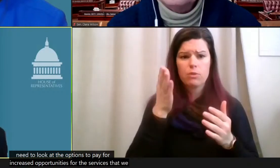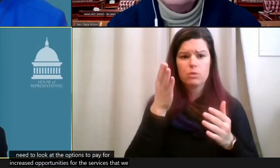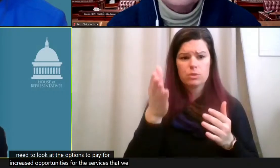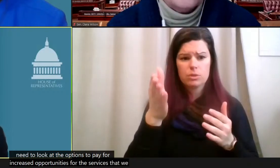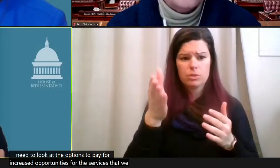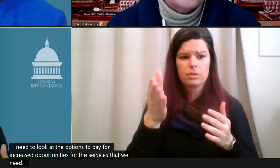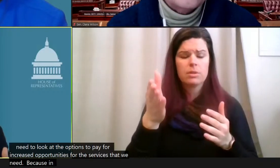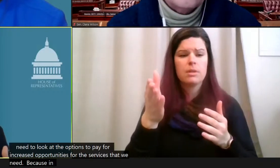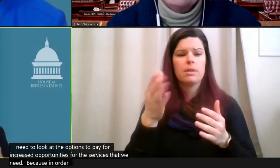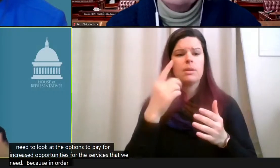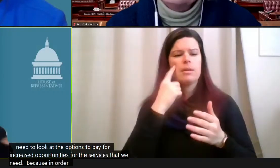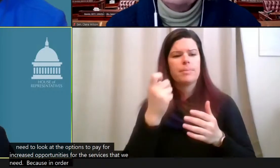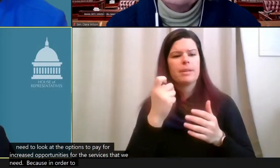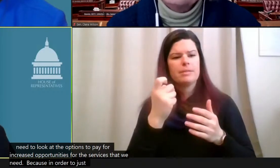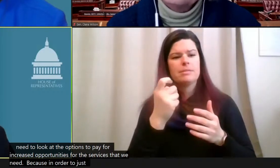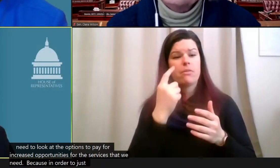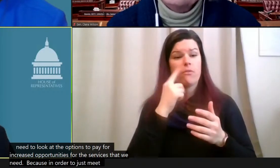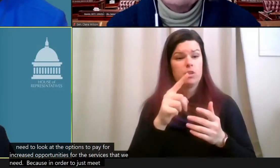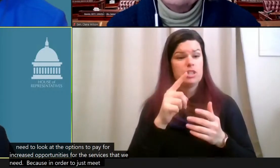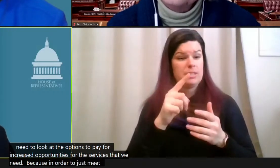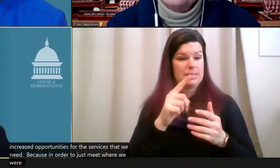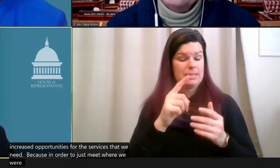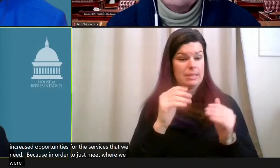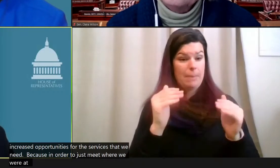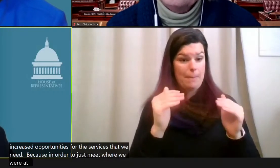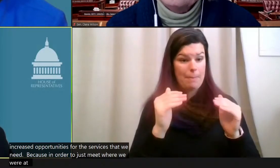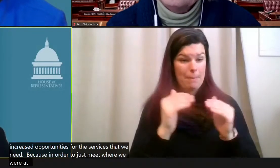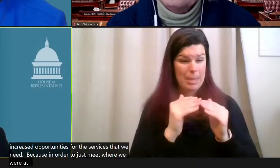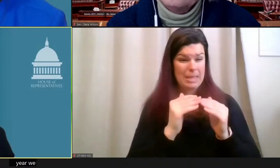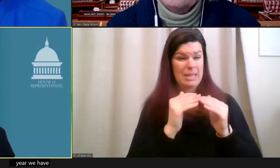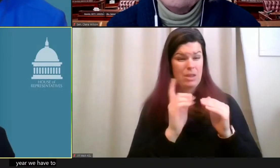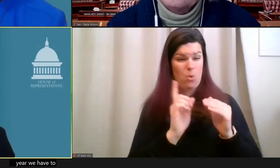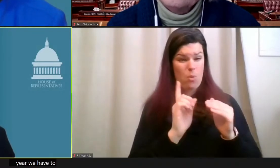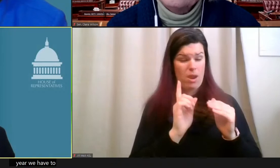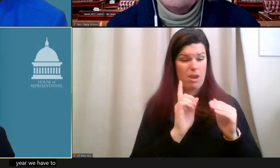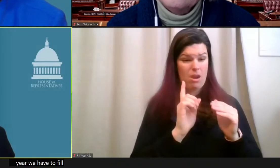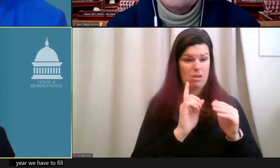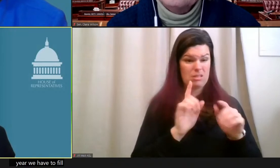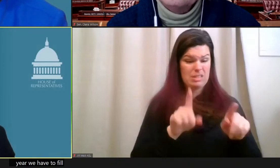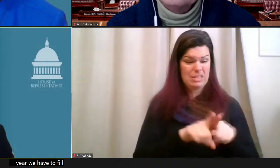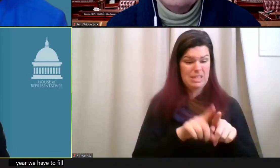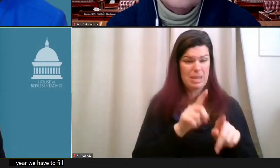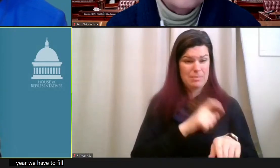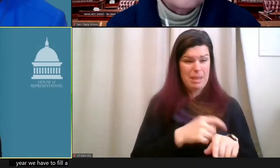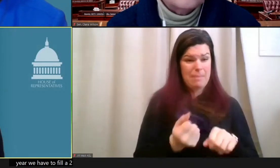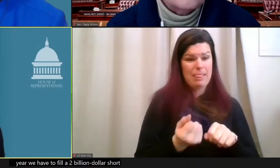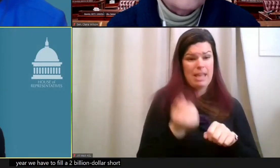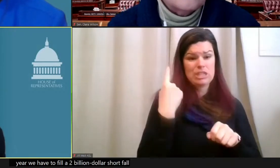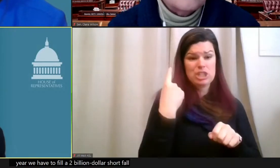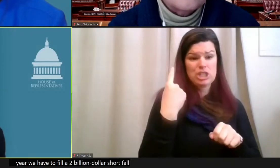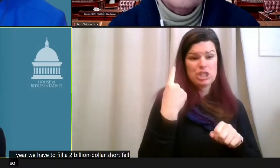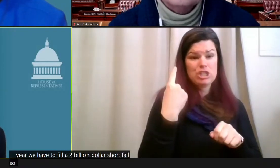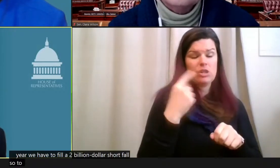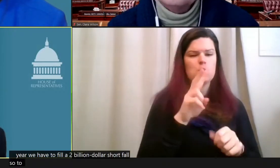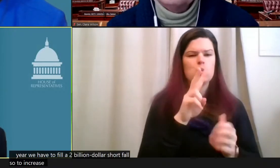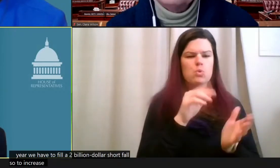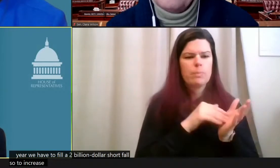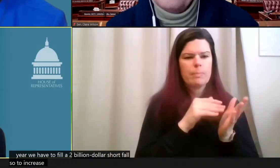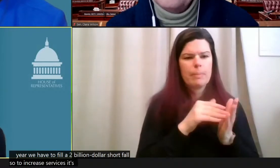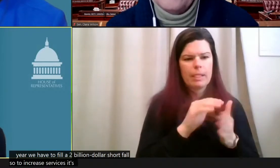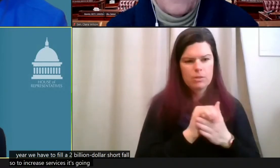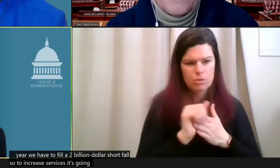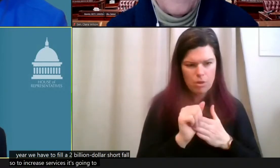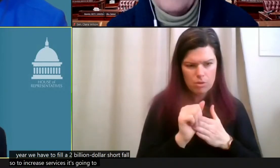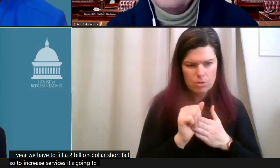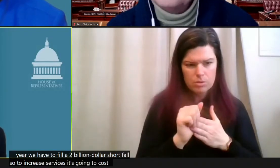order to just meet where we were at last year, we have to fill a $2 billion shortfall. And so to increase services, it's going to cost even more